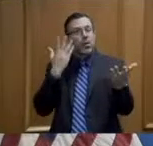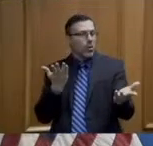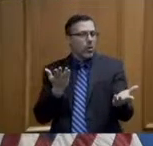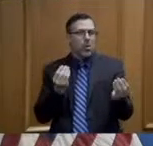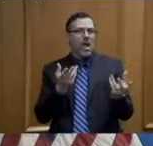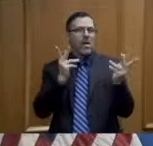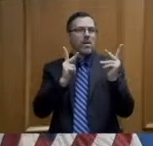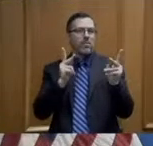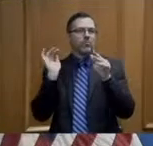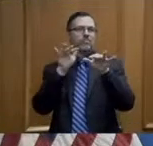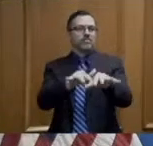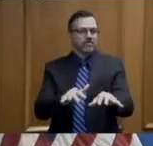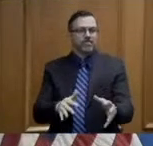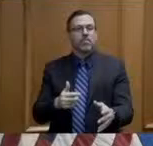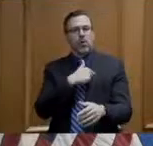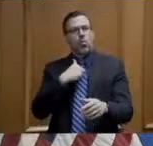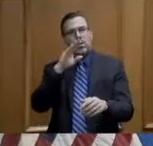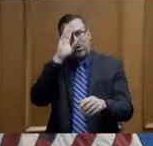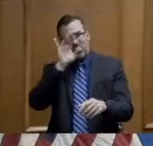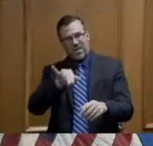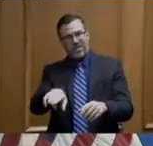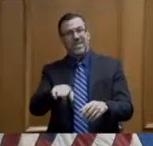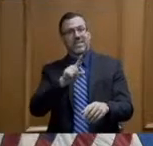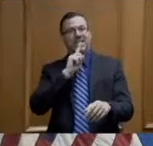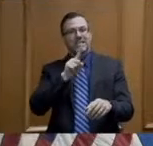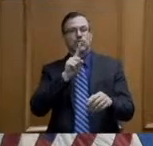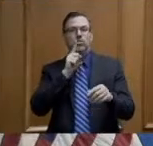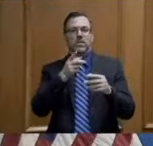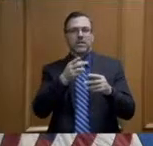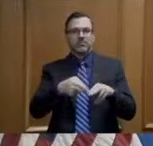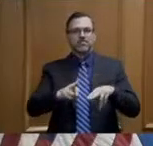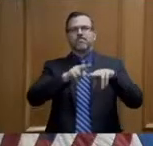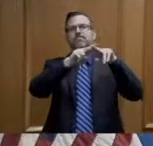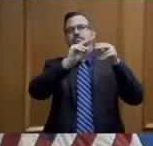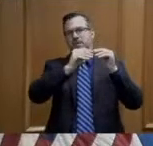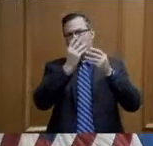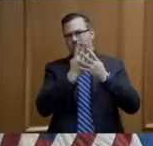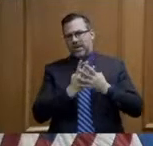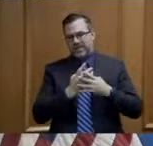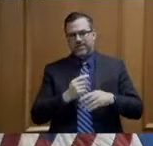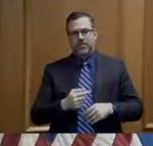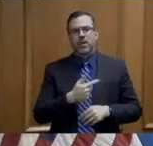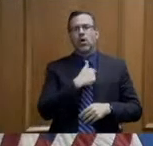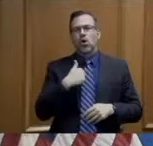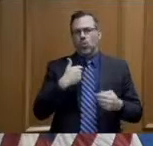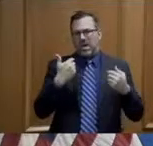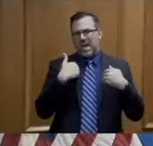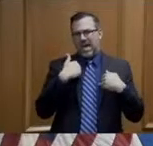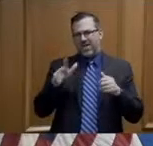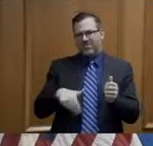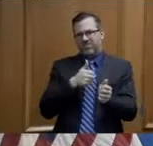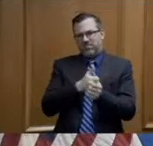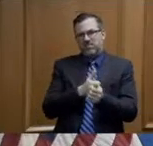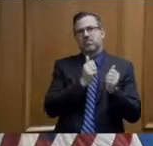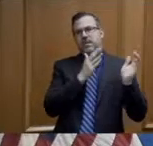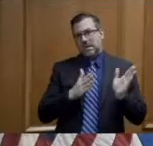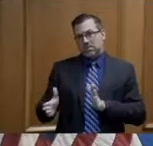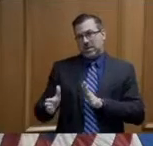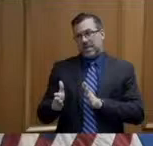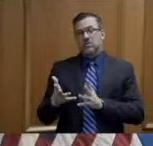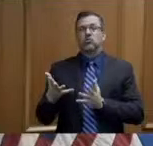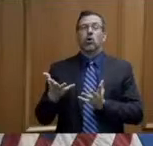is a significant expansion of what we've been doing. So we've made some contingency plans on, what happens